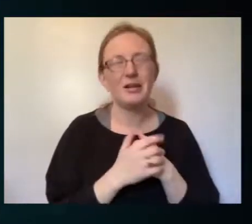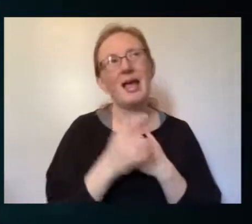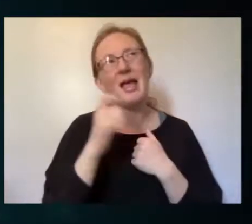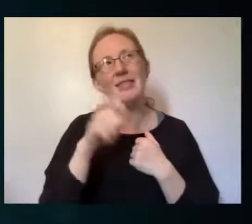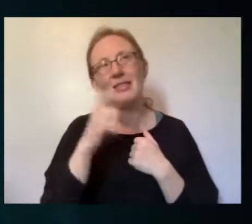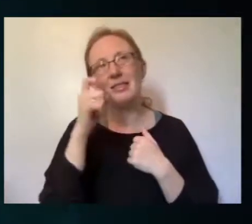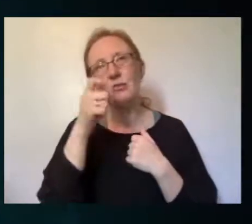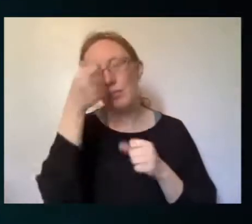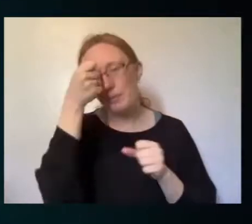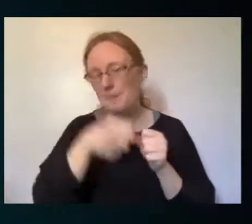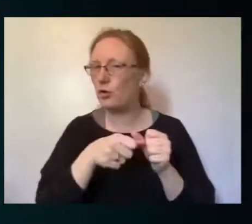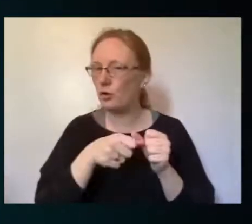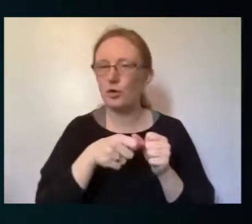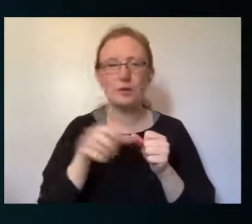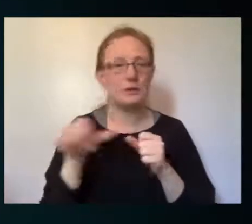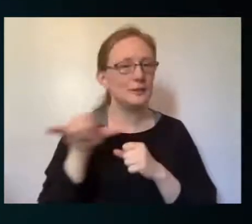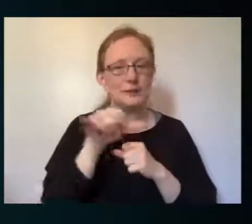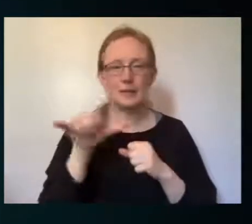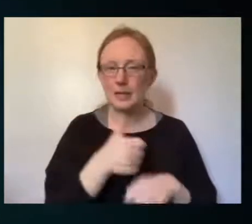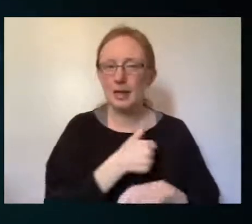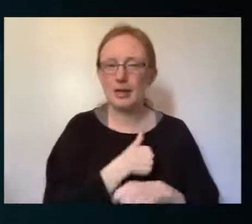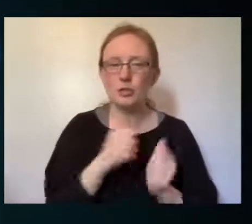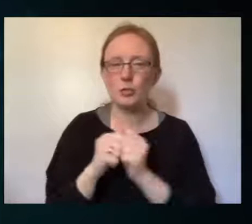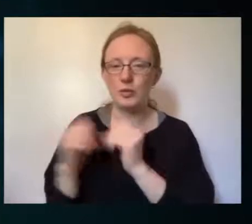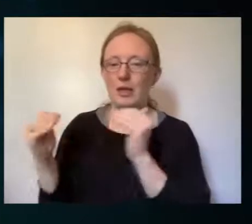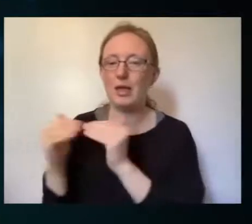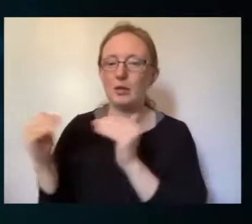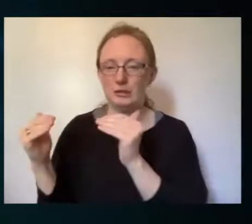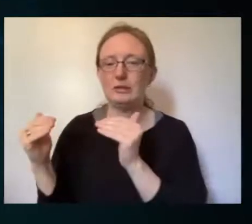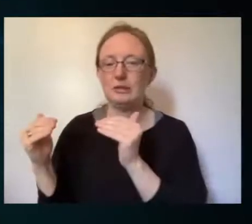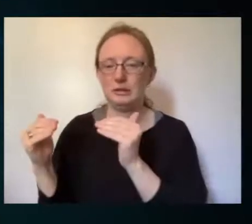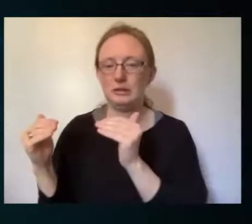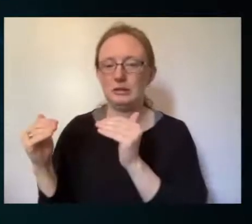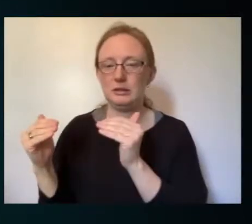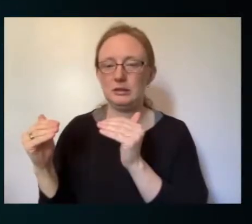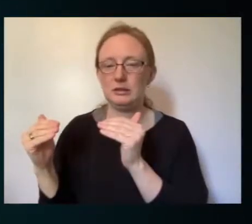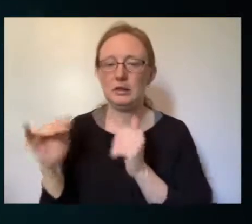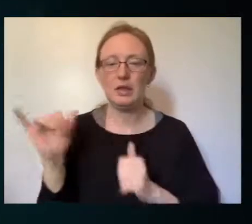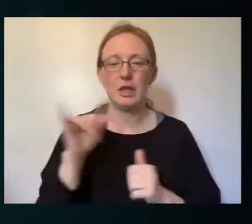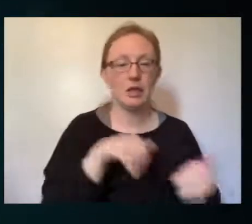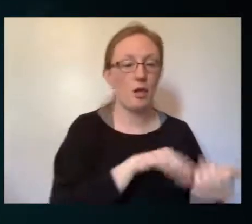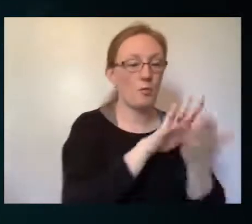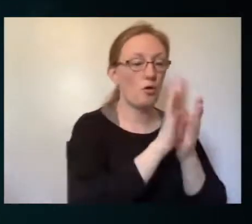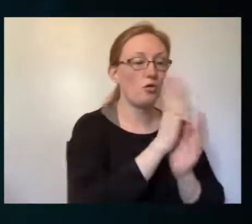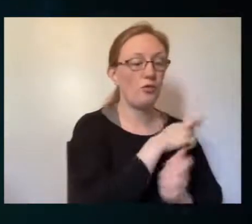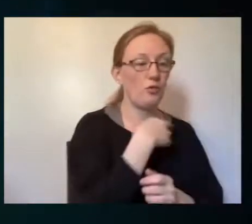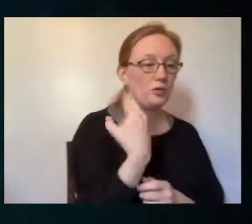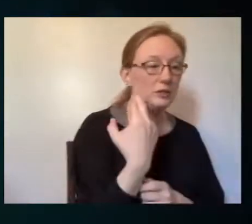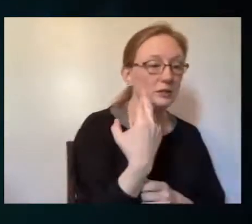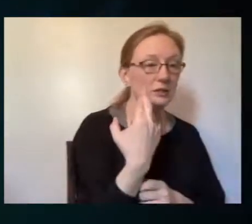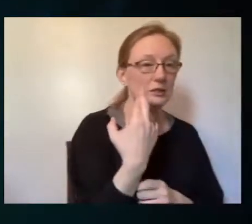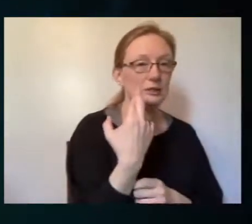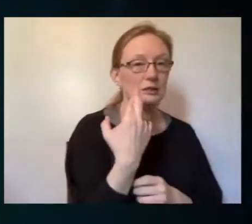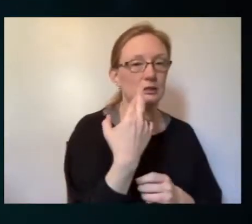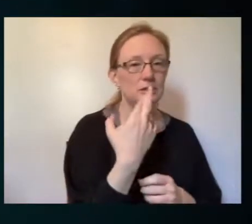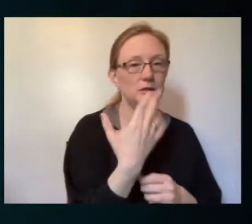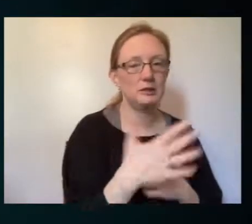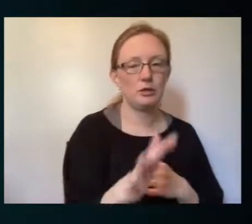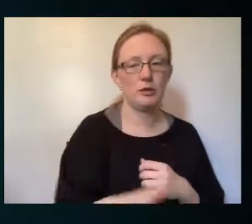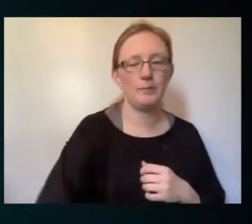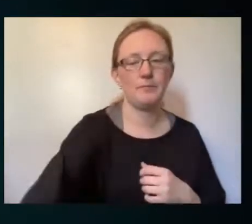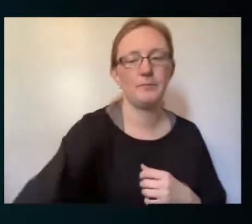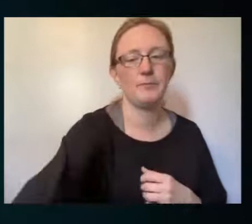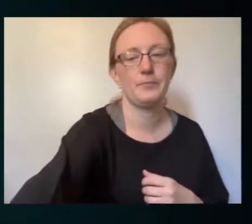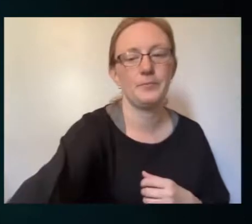with a certain kind of attitude towards equity, a certain sort of approach for risk-taking, experimentation, et cetera. So